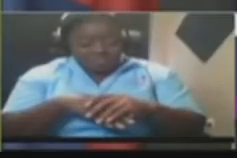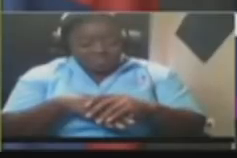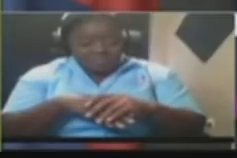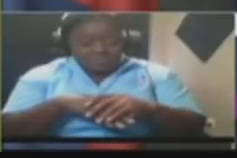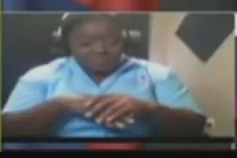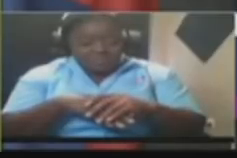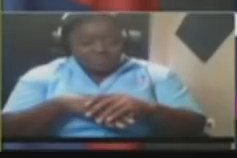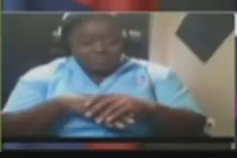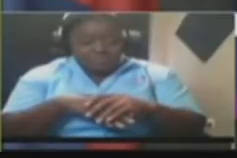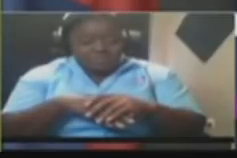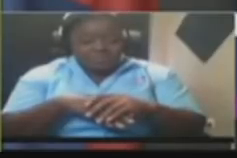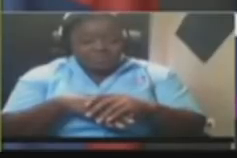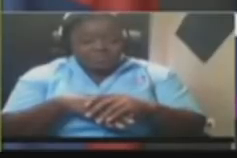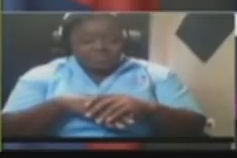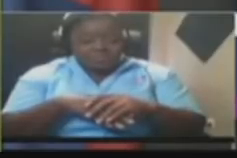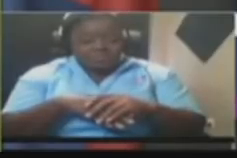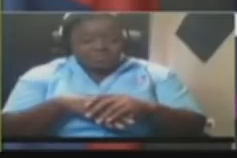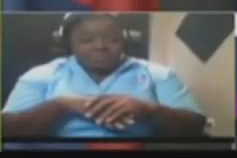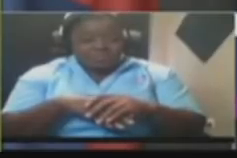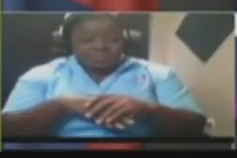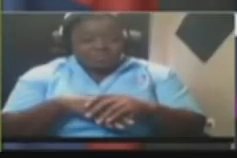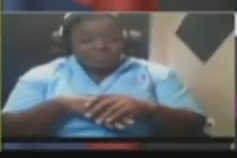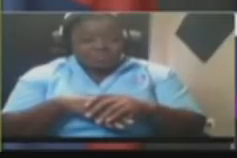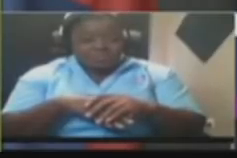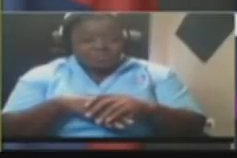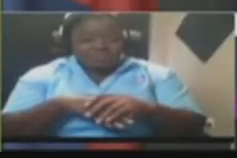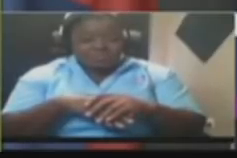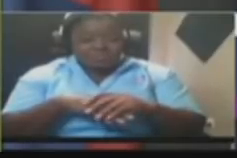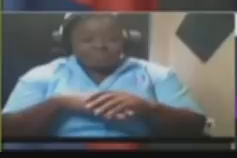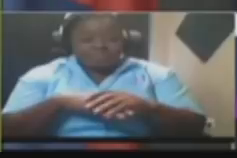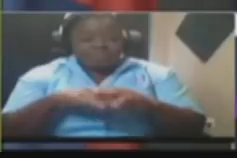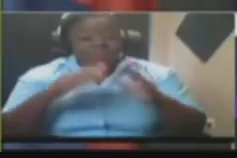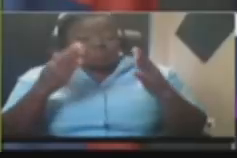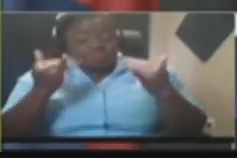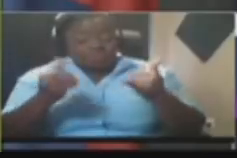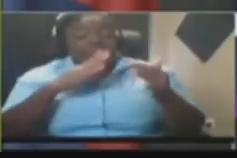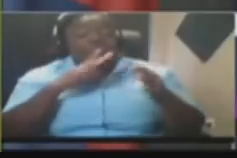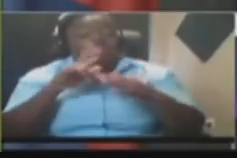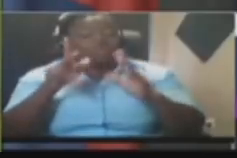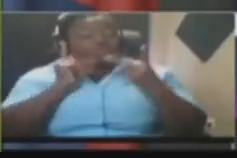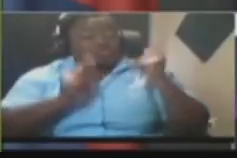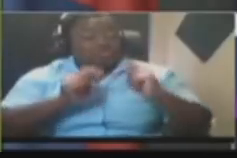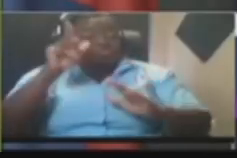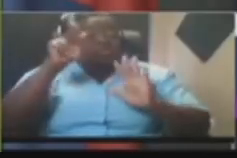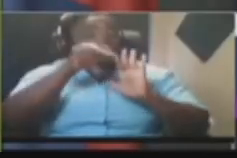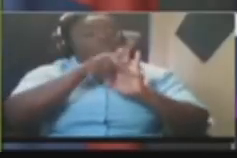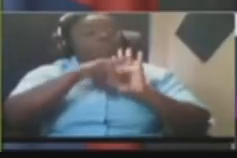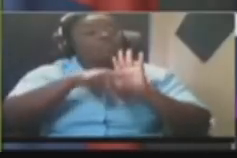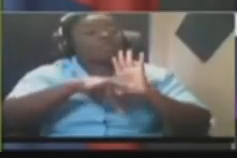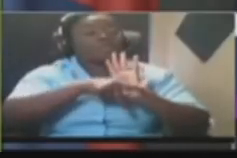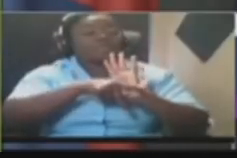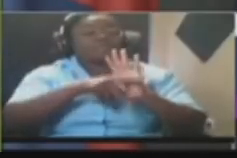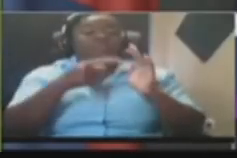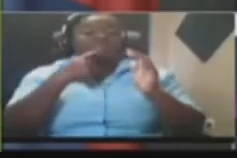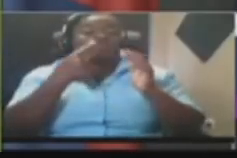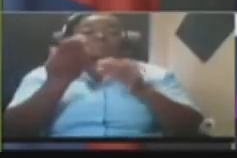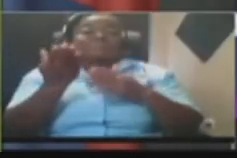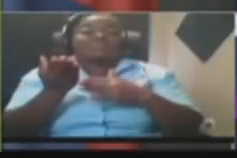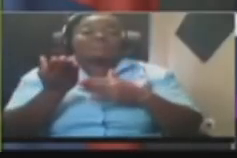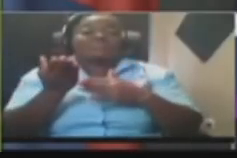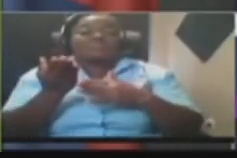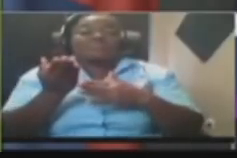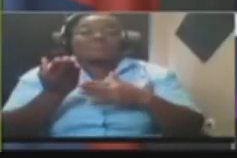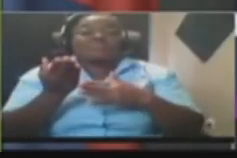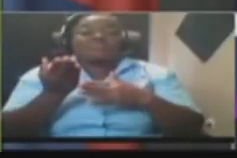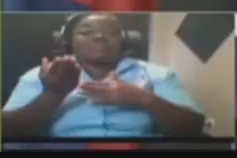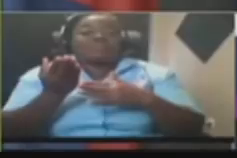being affected. So to come back to our policy, if that is so, if those are the facts, not